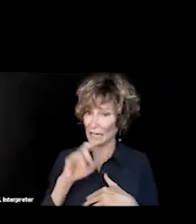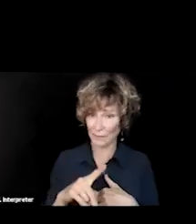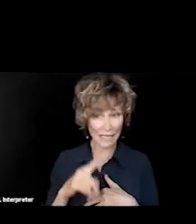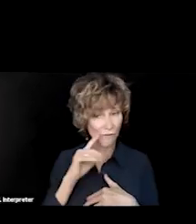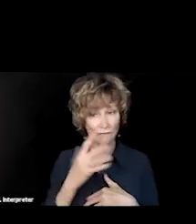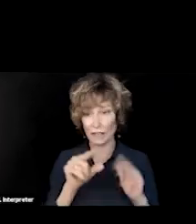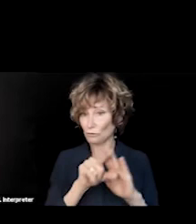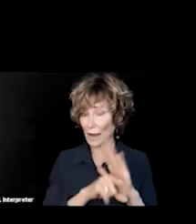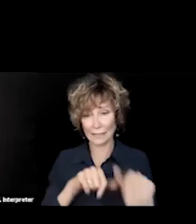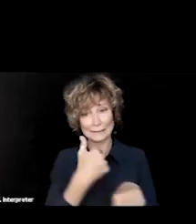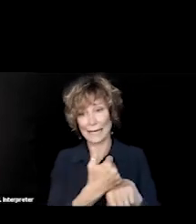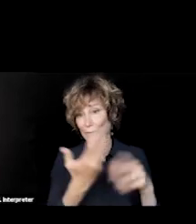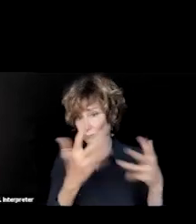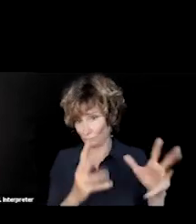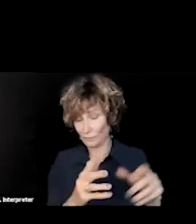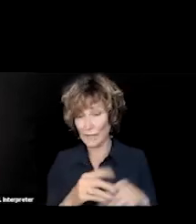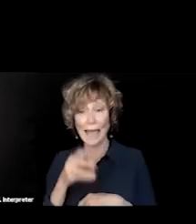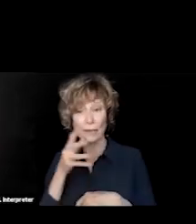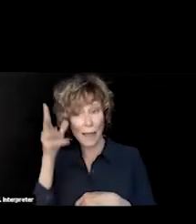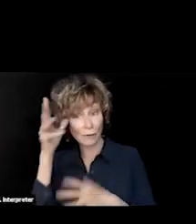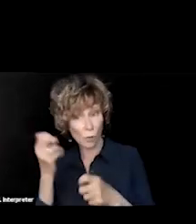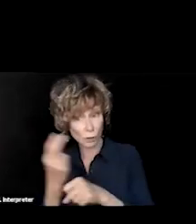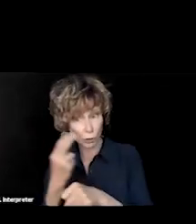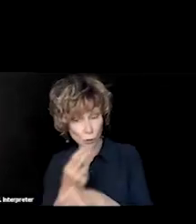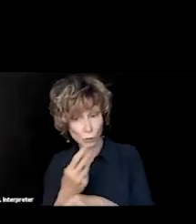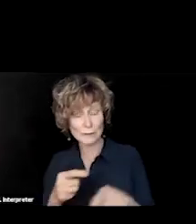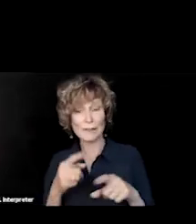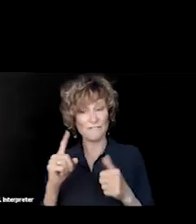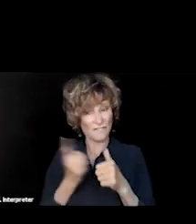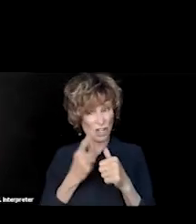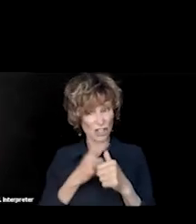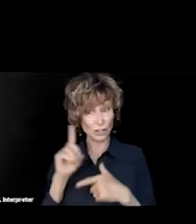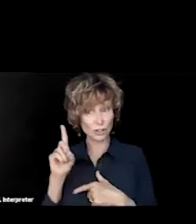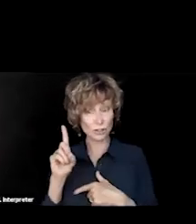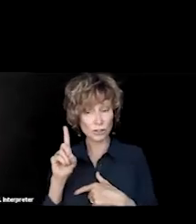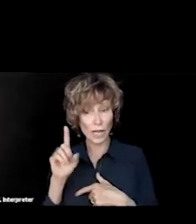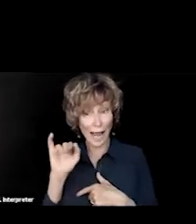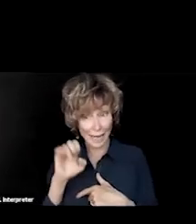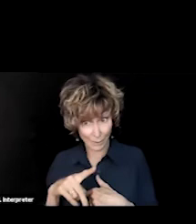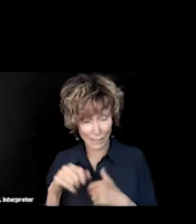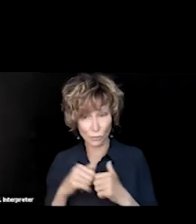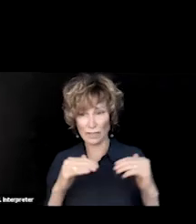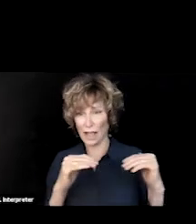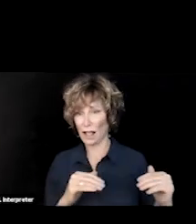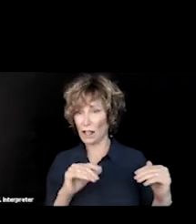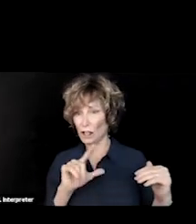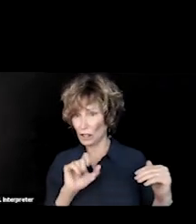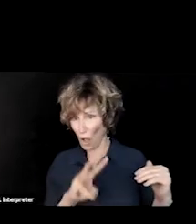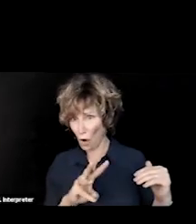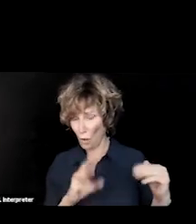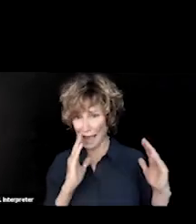5th grade. And they wanted to use that original draft with those low expectations they had